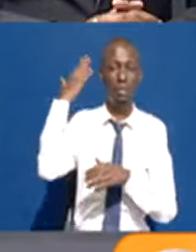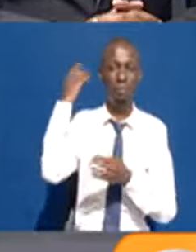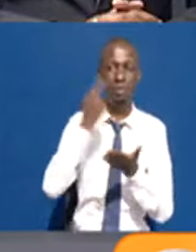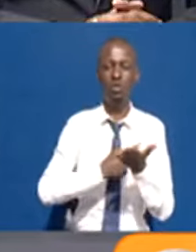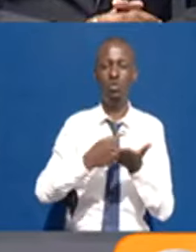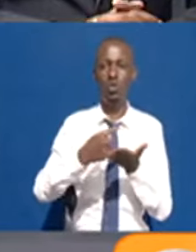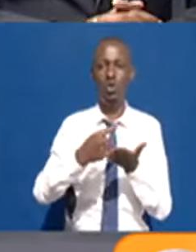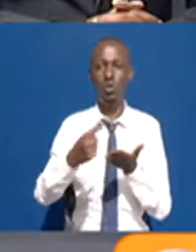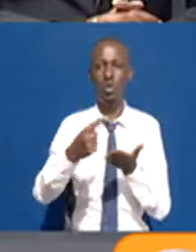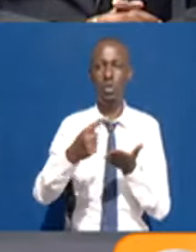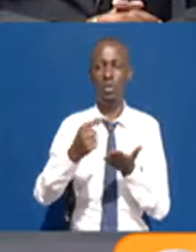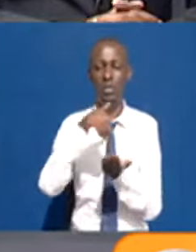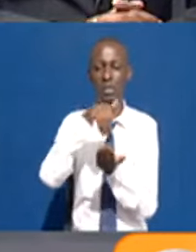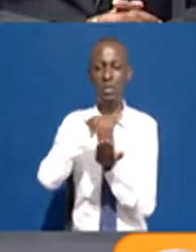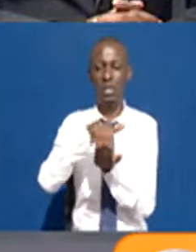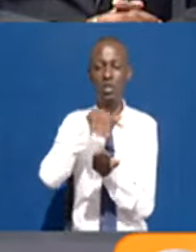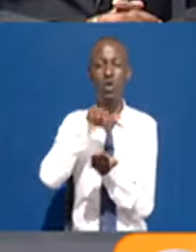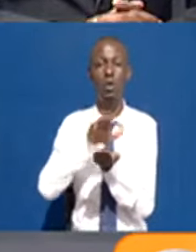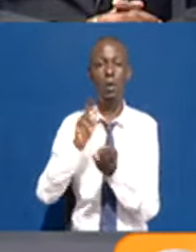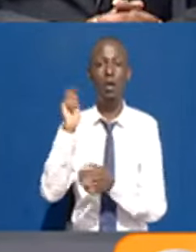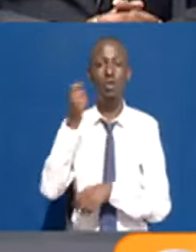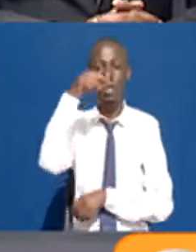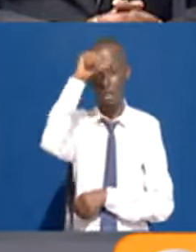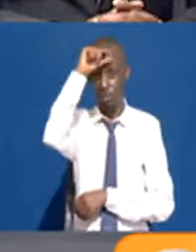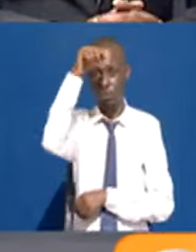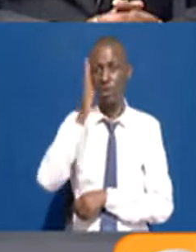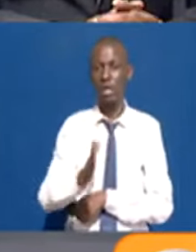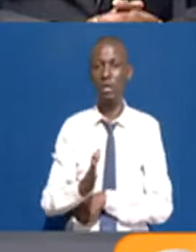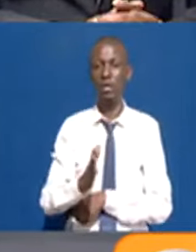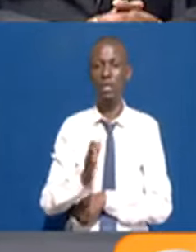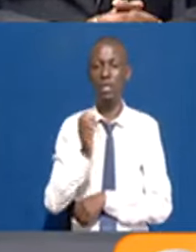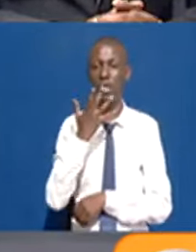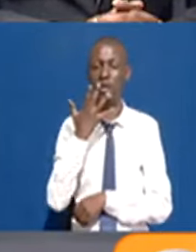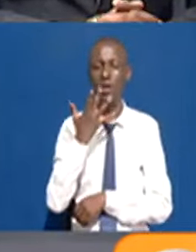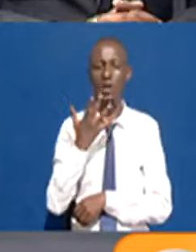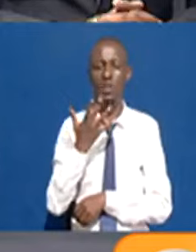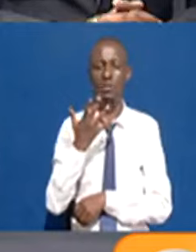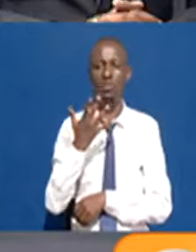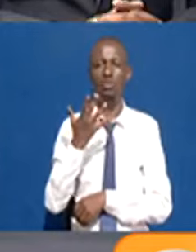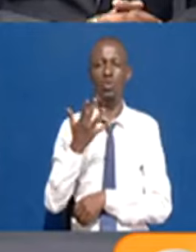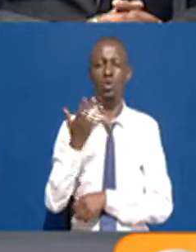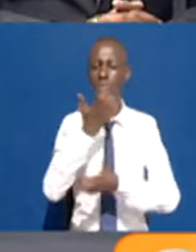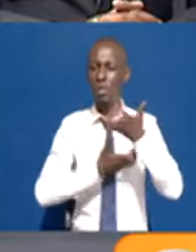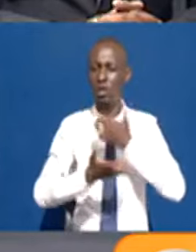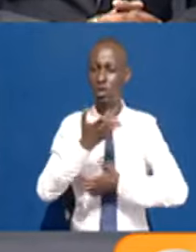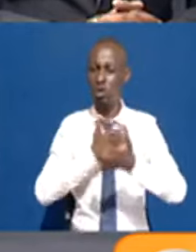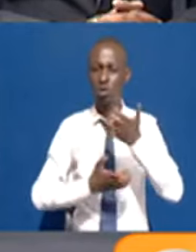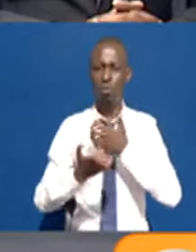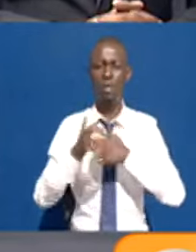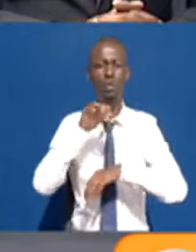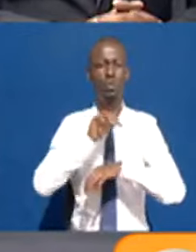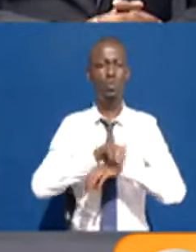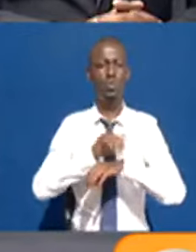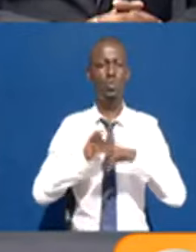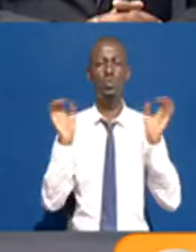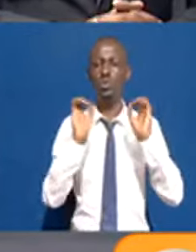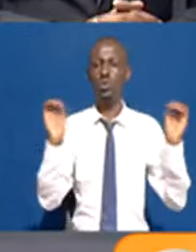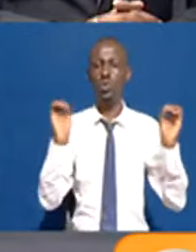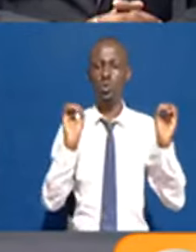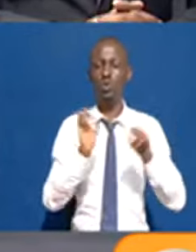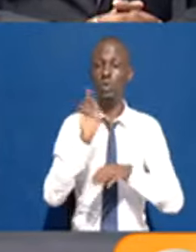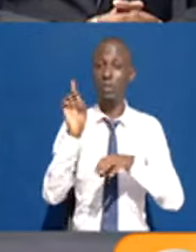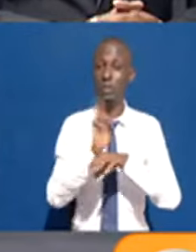the Central Bank of Kenya painted a rather grim picture of the economy, with a shilling in free